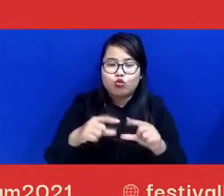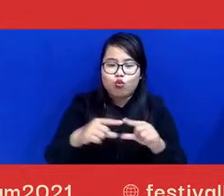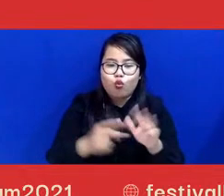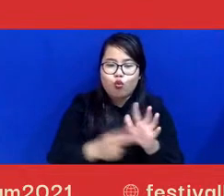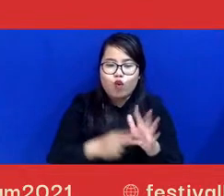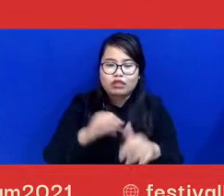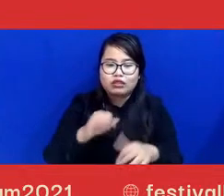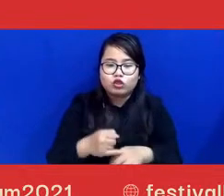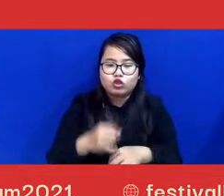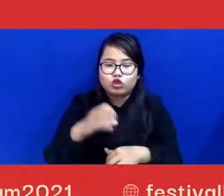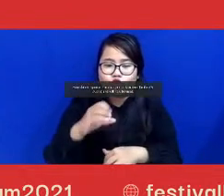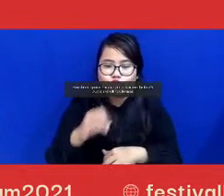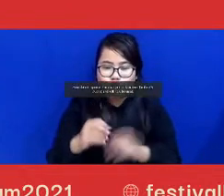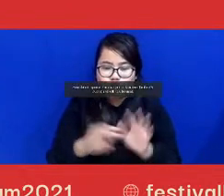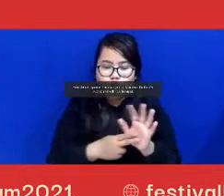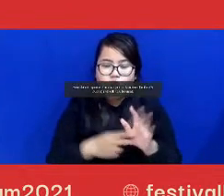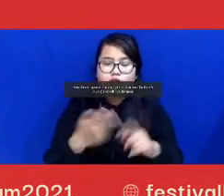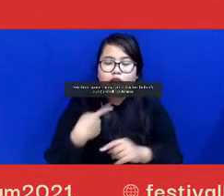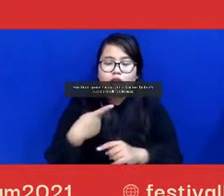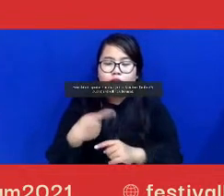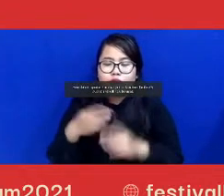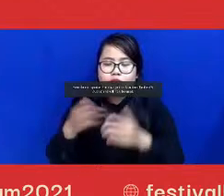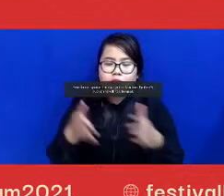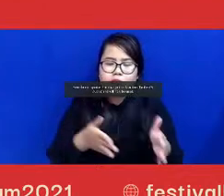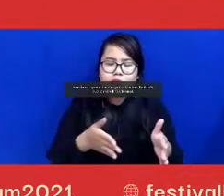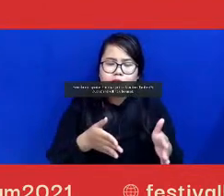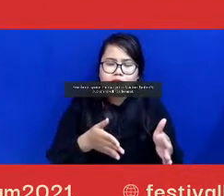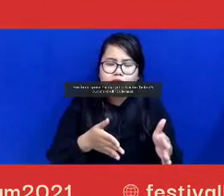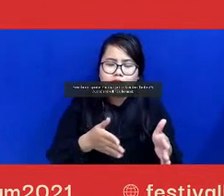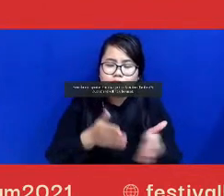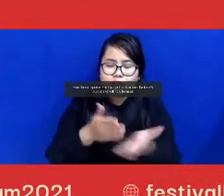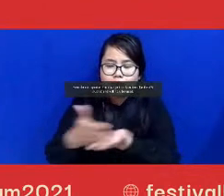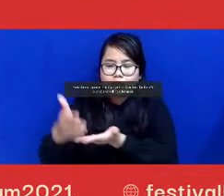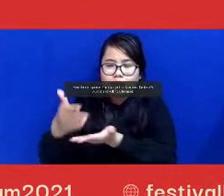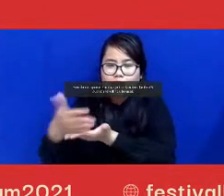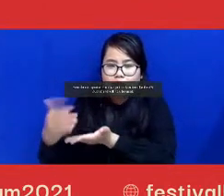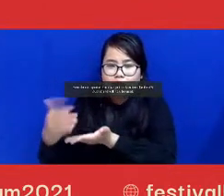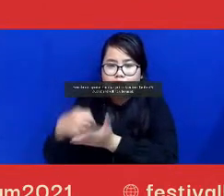of budget to be